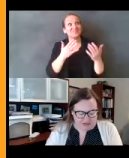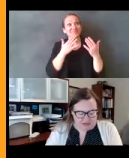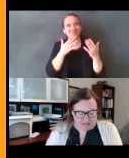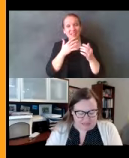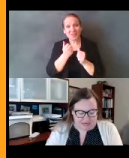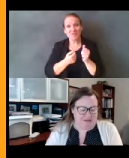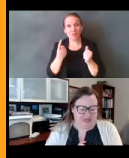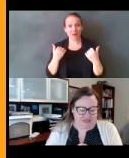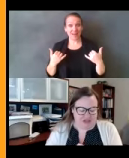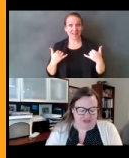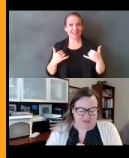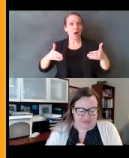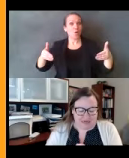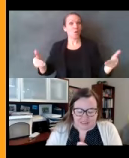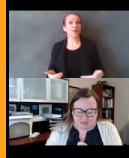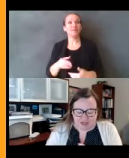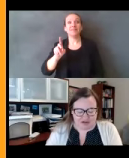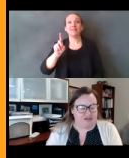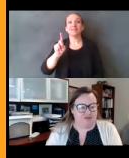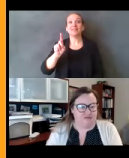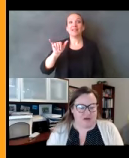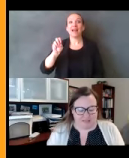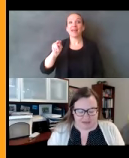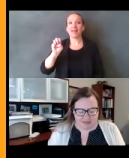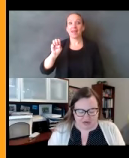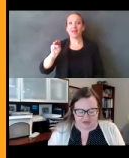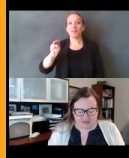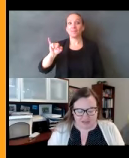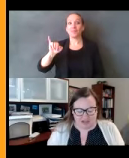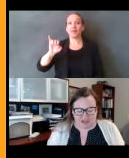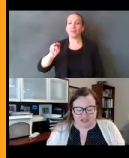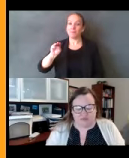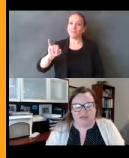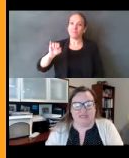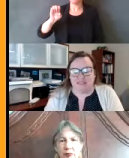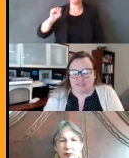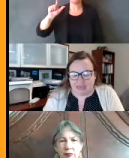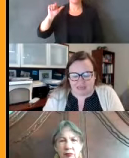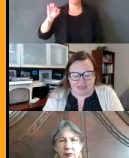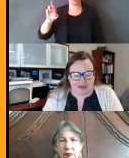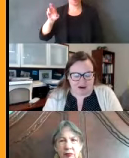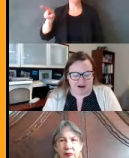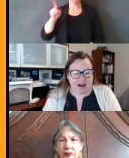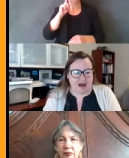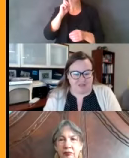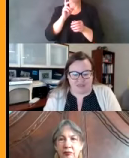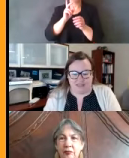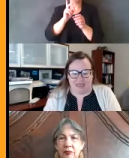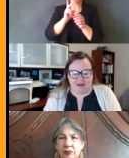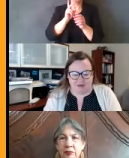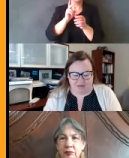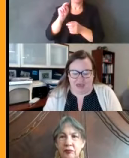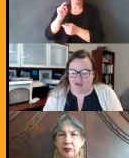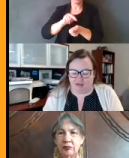going to introduce now Diane Meisler. So Diane has been a nurse for 40 some years. She's worked in psych, ER,